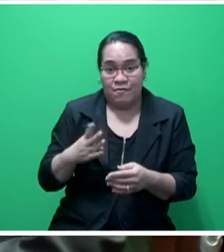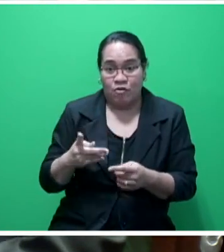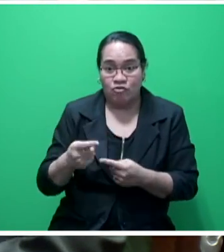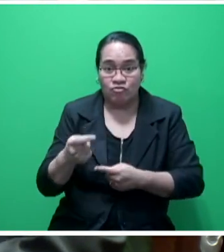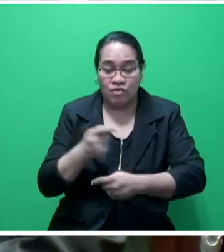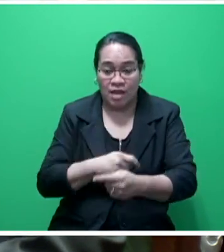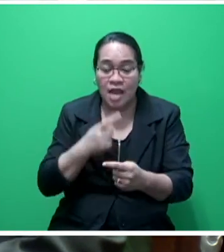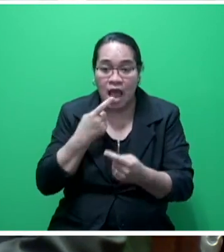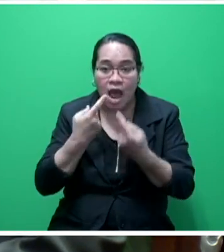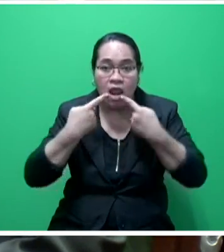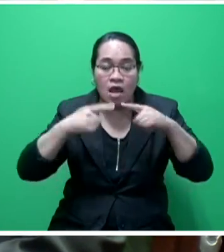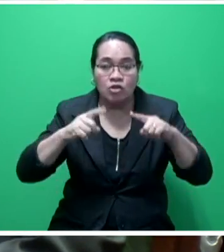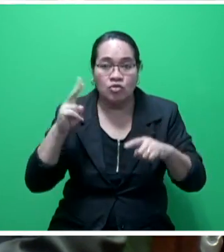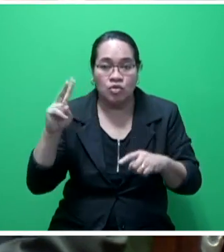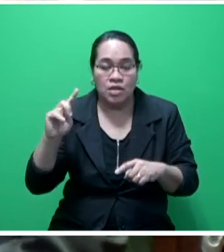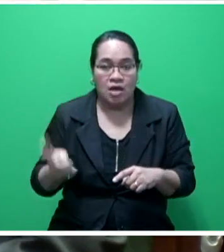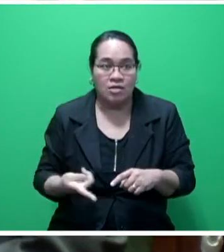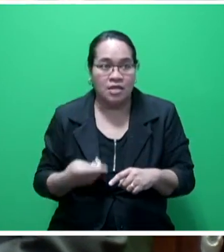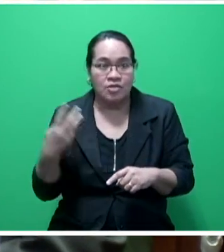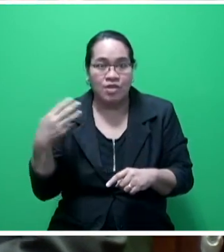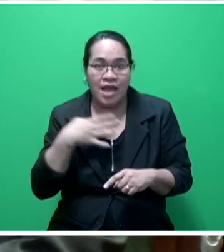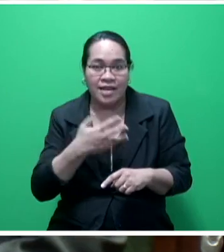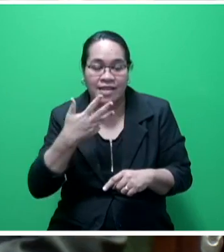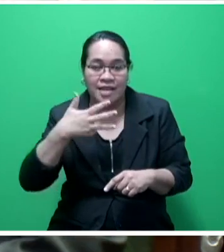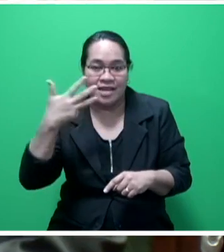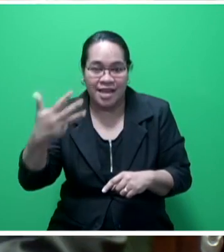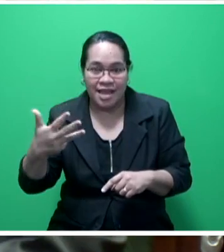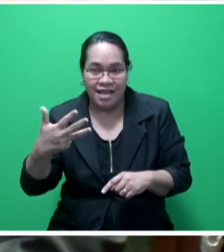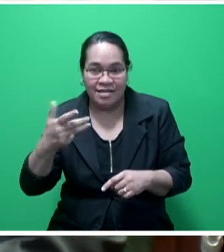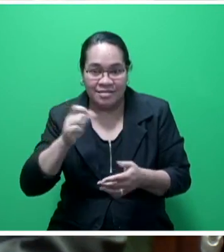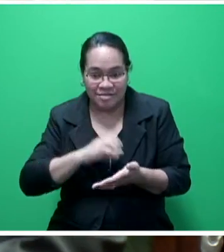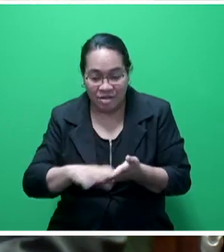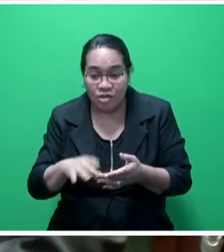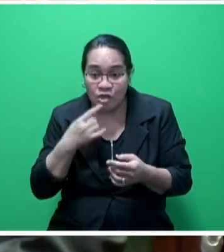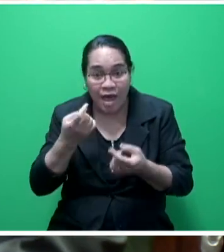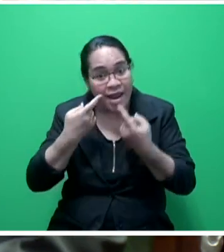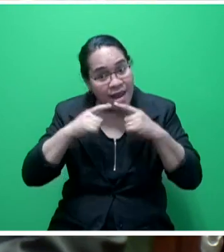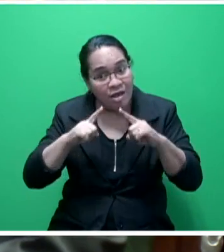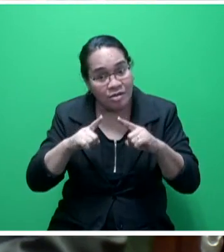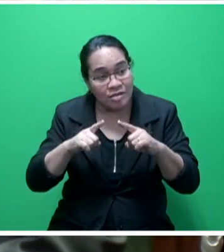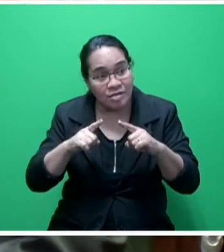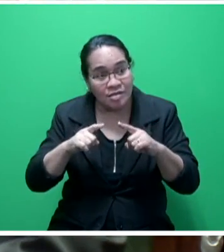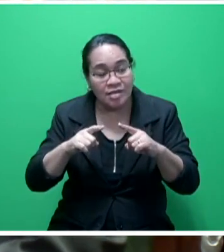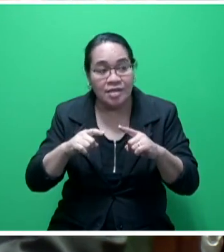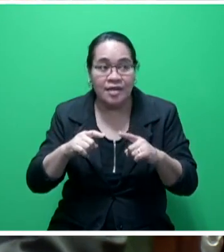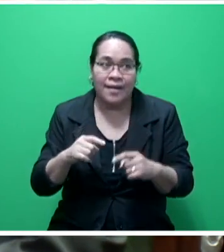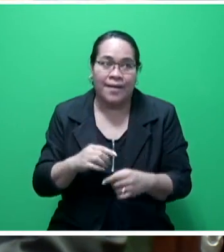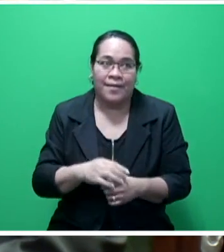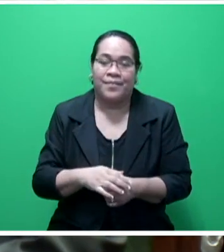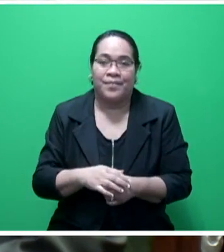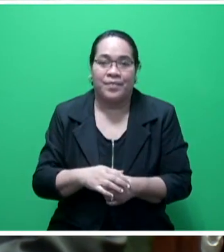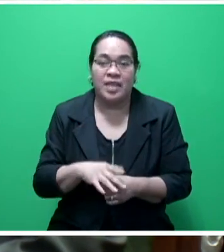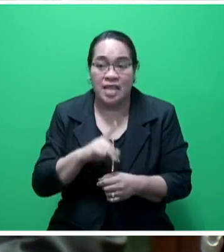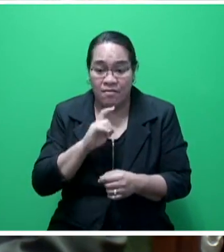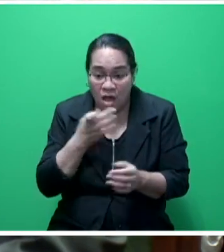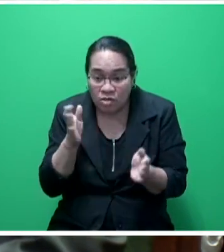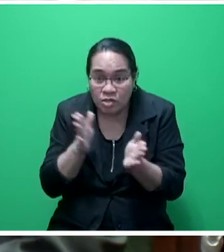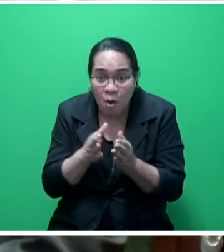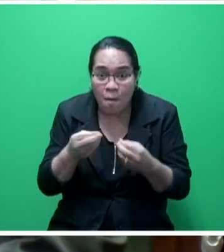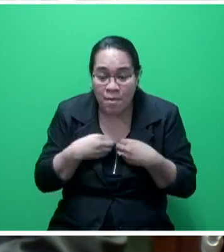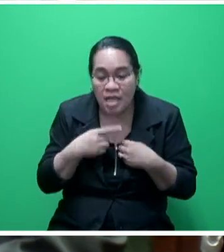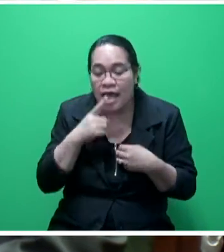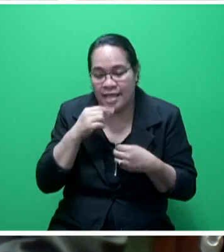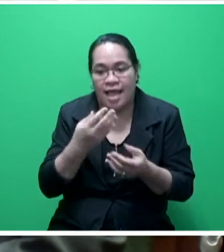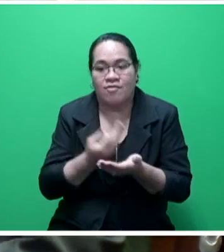about 2,339 recipients. And as you know, the announcement we did make, Mr. Speaker, sir, was that small businesses can